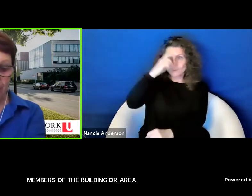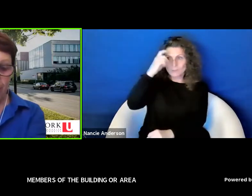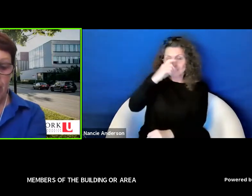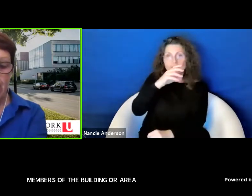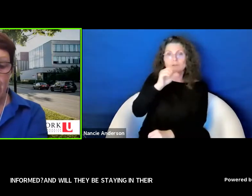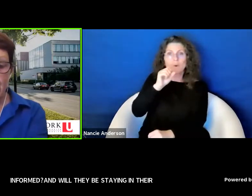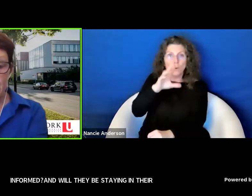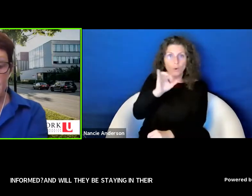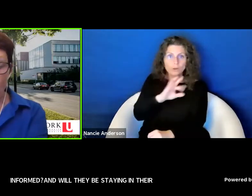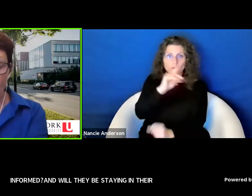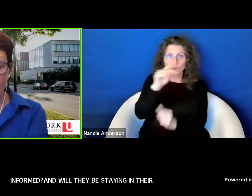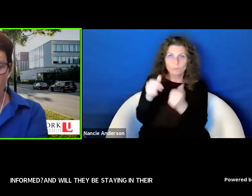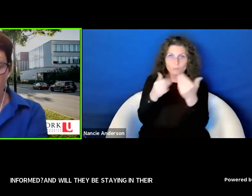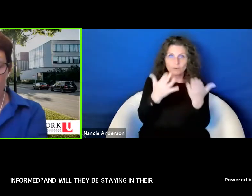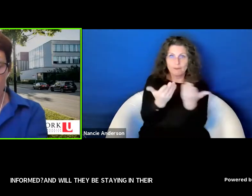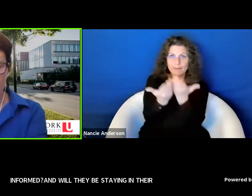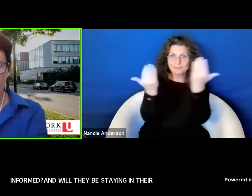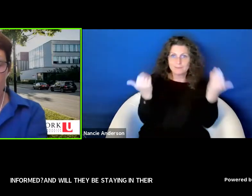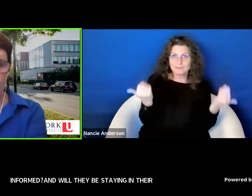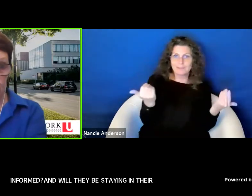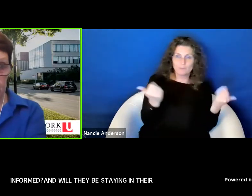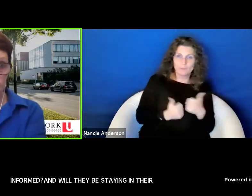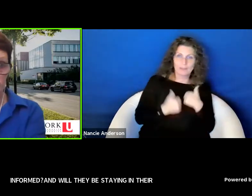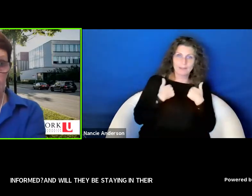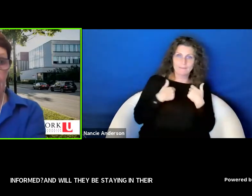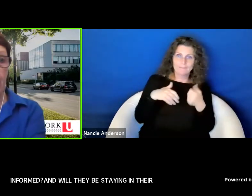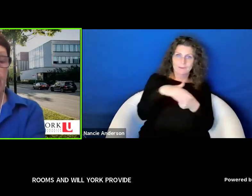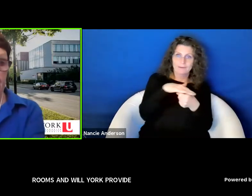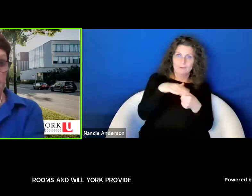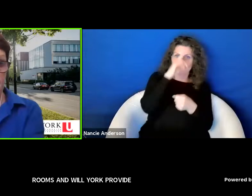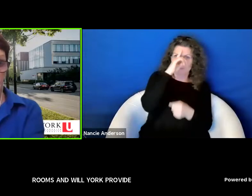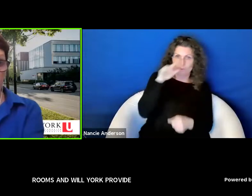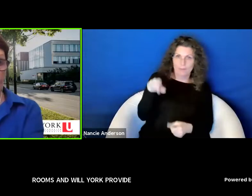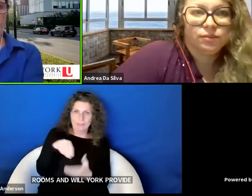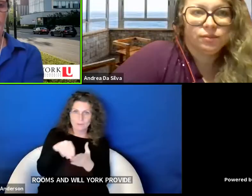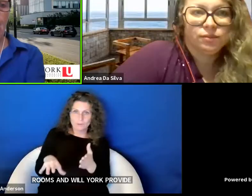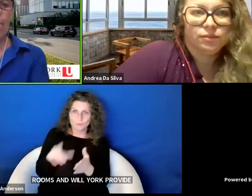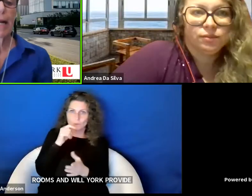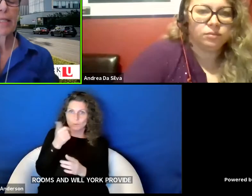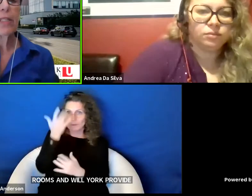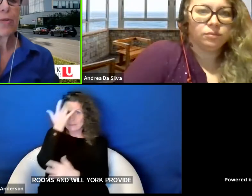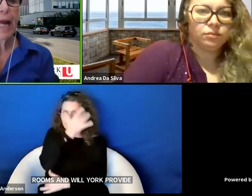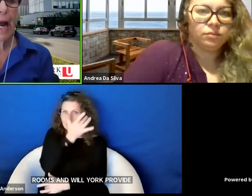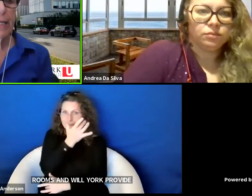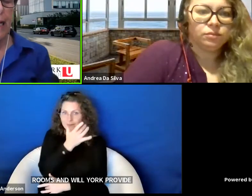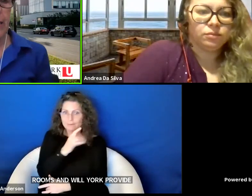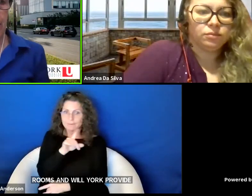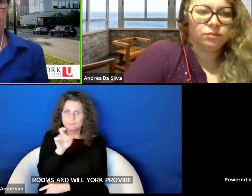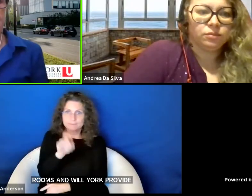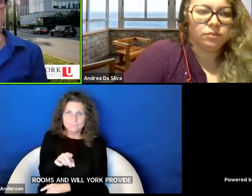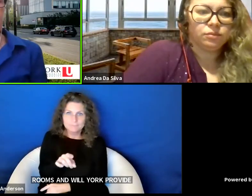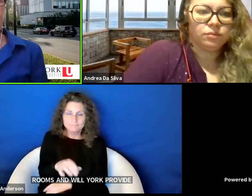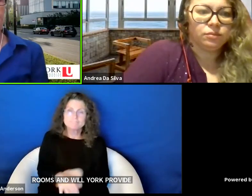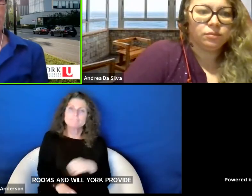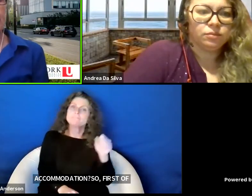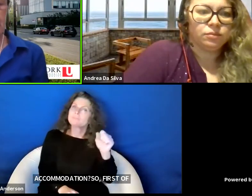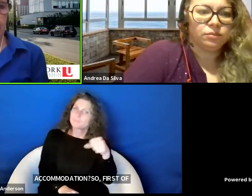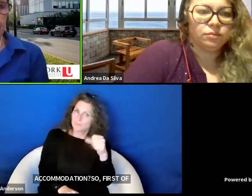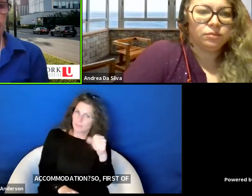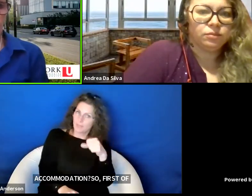accommodation? So first of all, yes. As soon as a